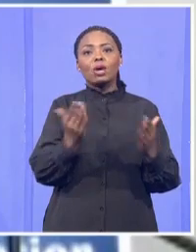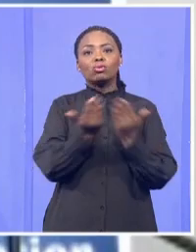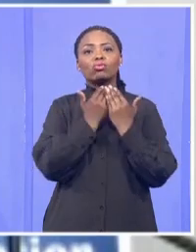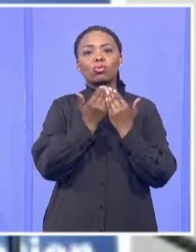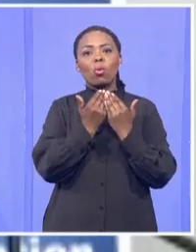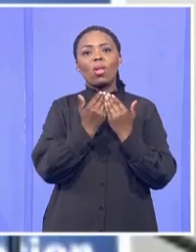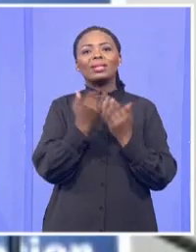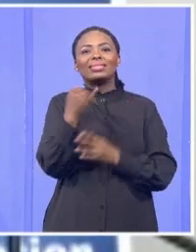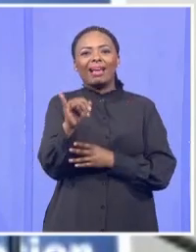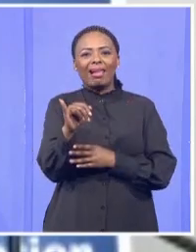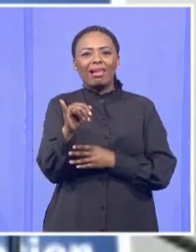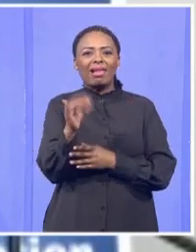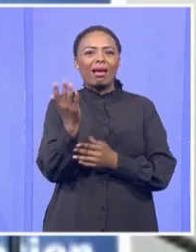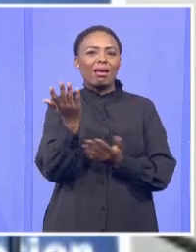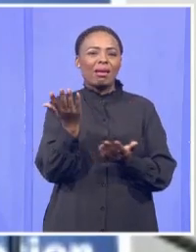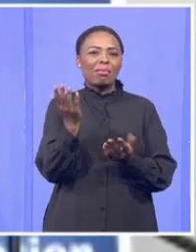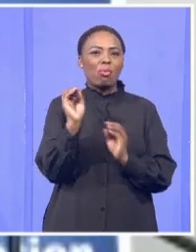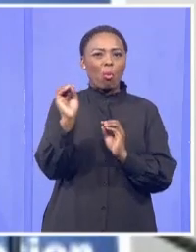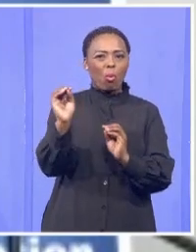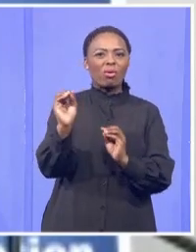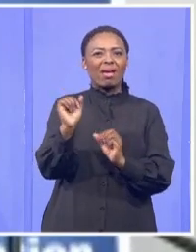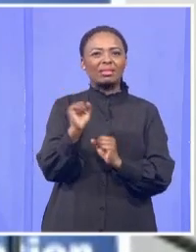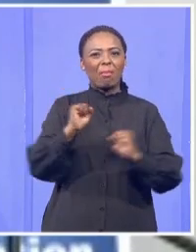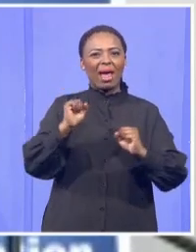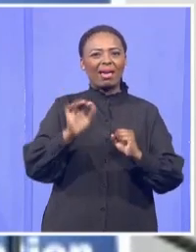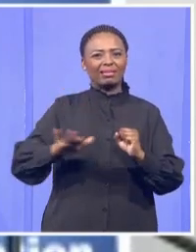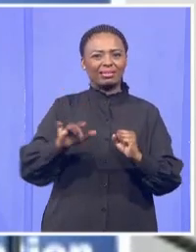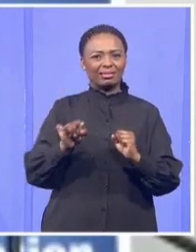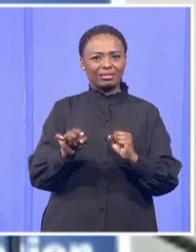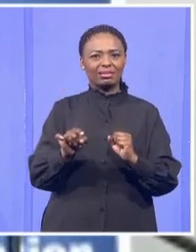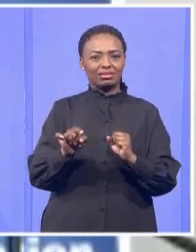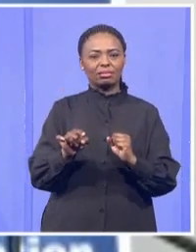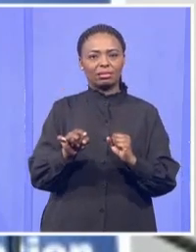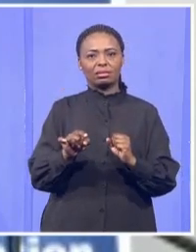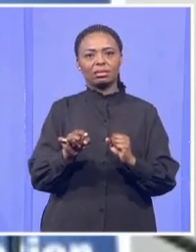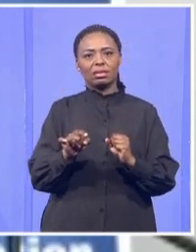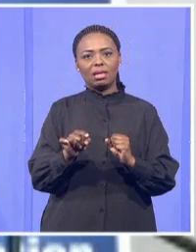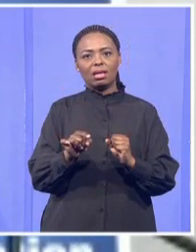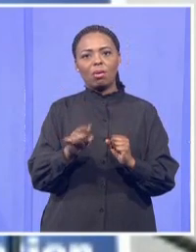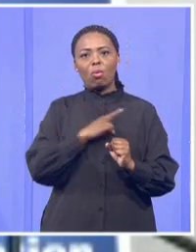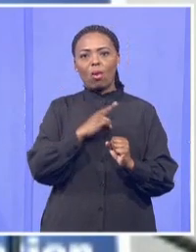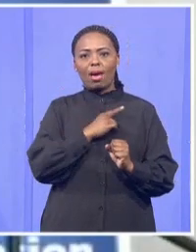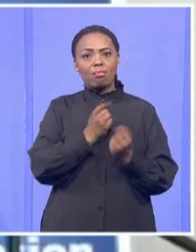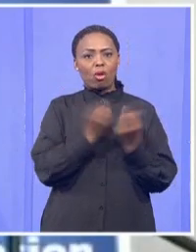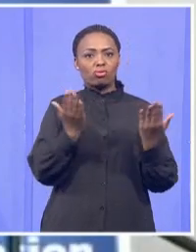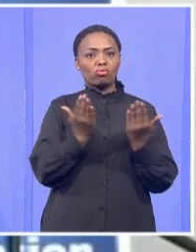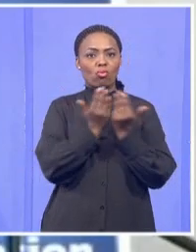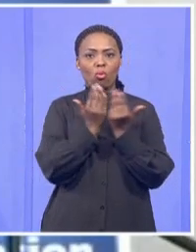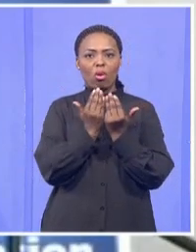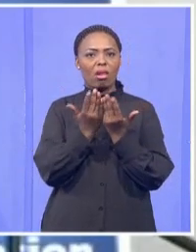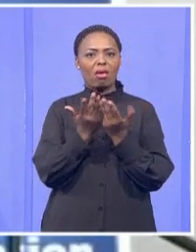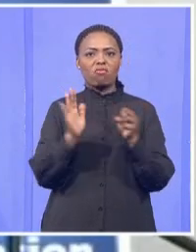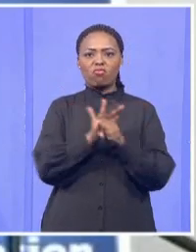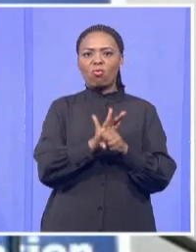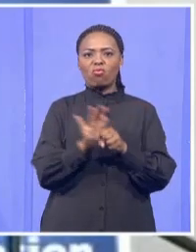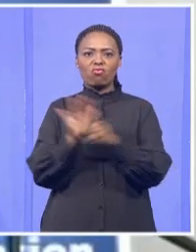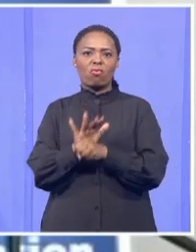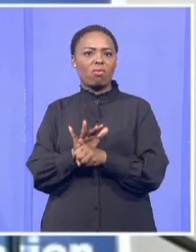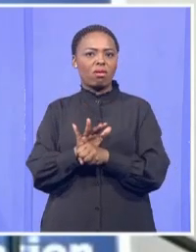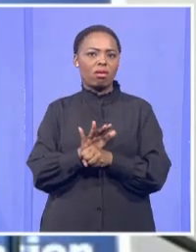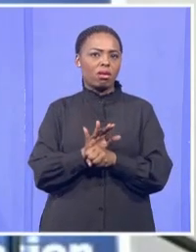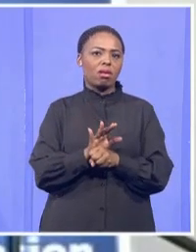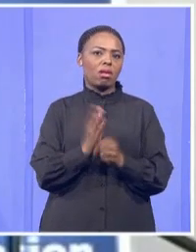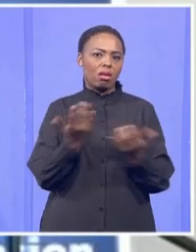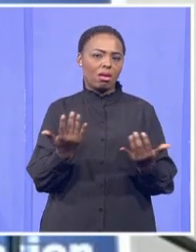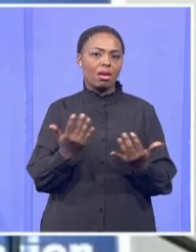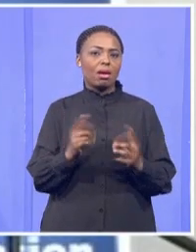still have spaces. That have spaces. But if they don't, we'll not be in a position to